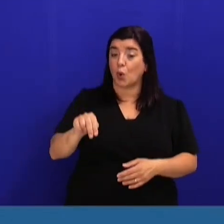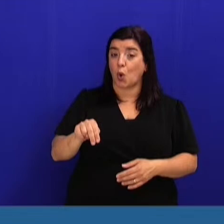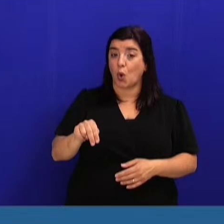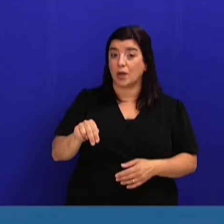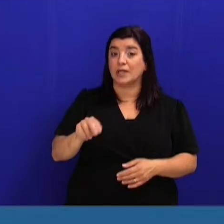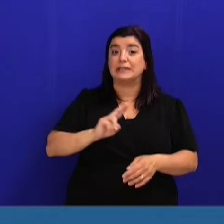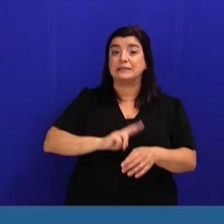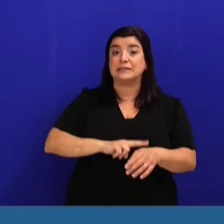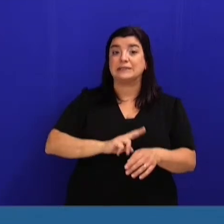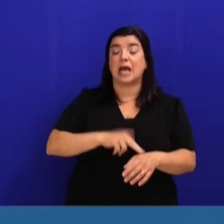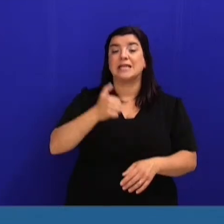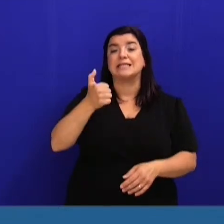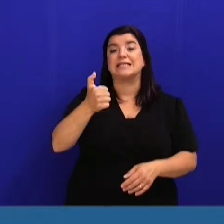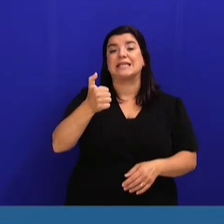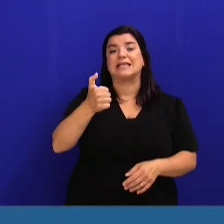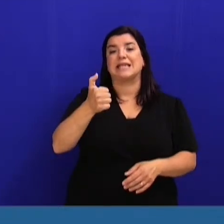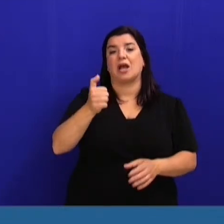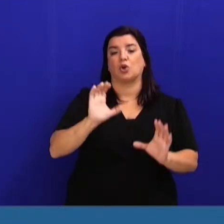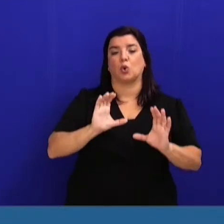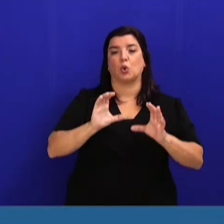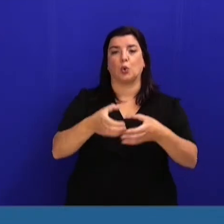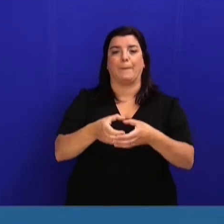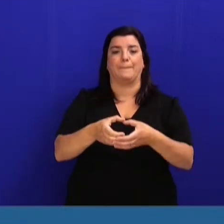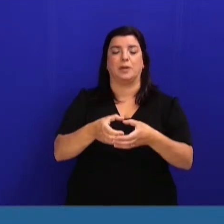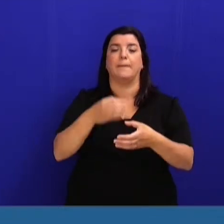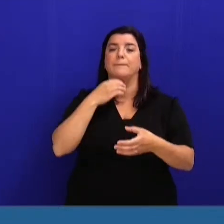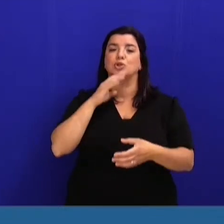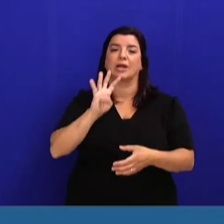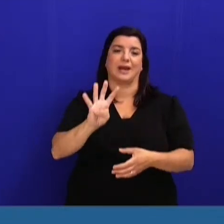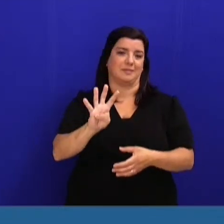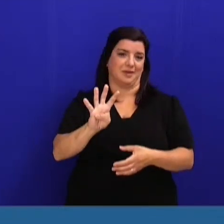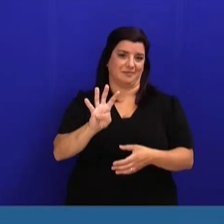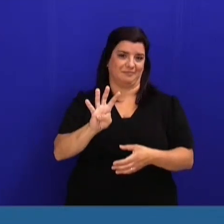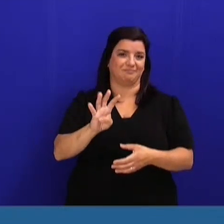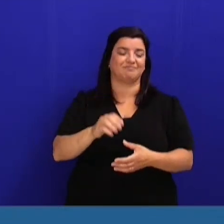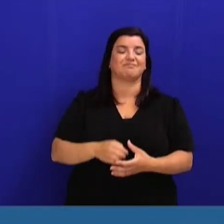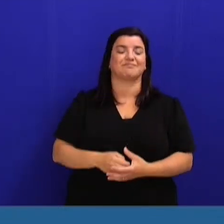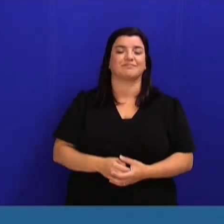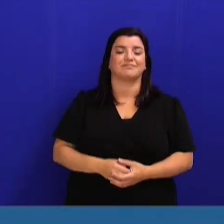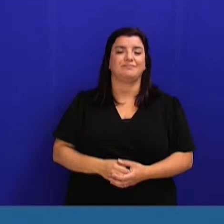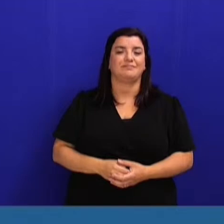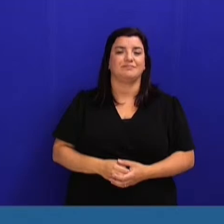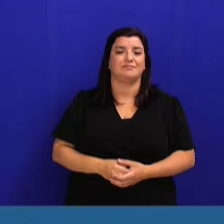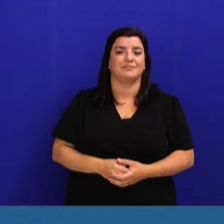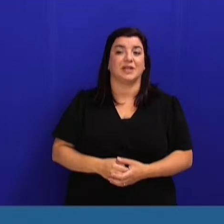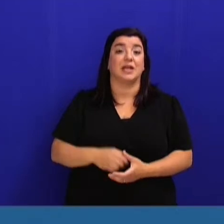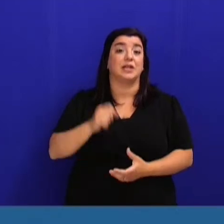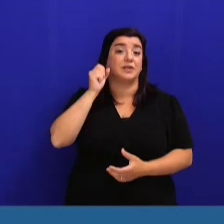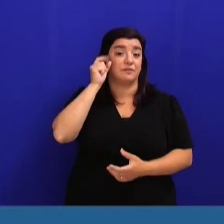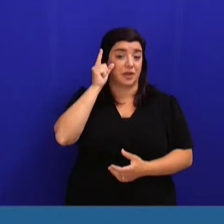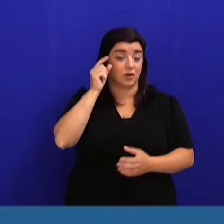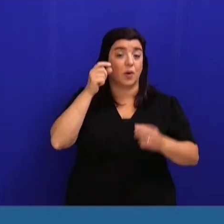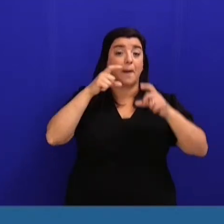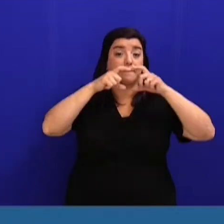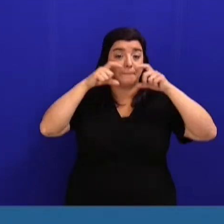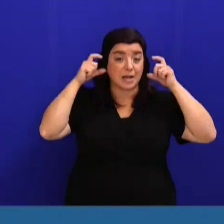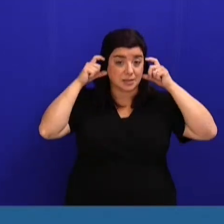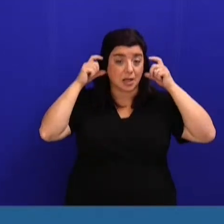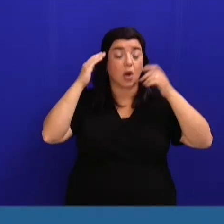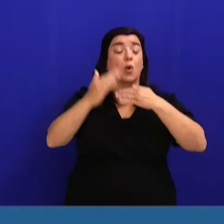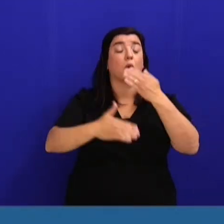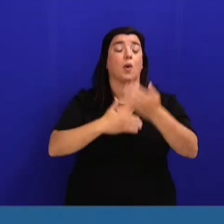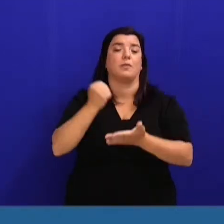għandna ta' 4 bħalissa. U importanti li hemmhekk nifakru li ukoll il-maskli għadhom obbligatorji